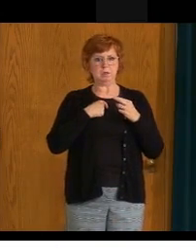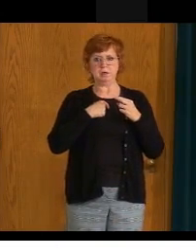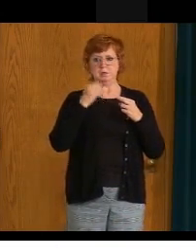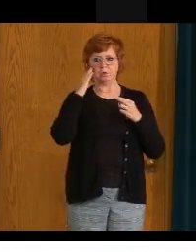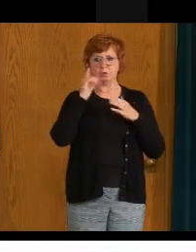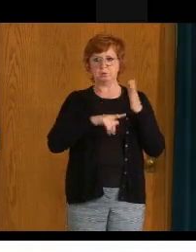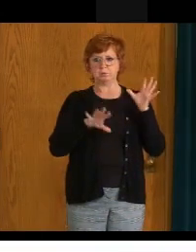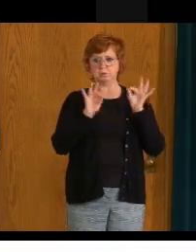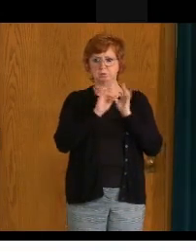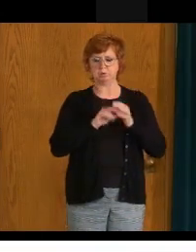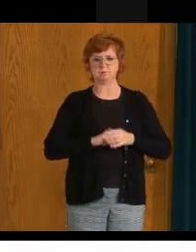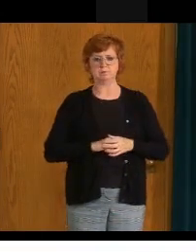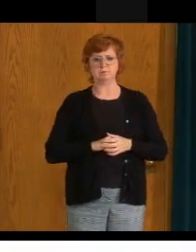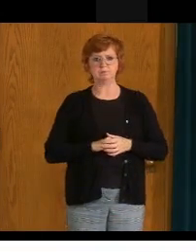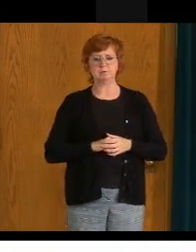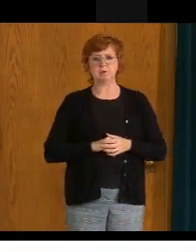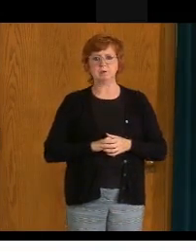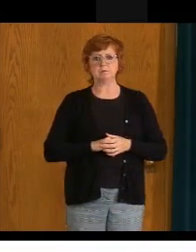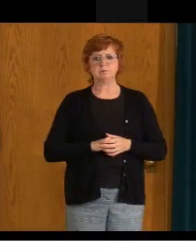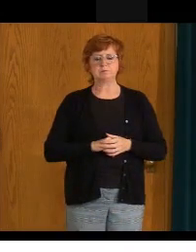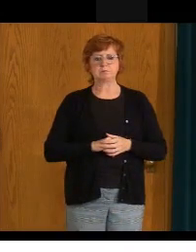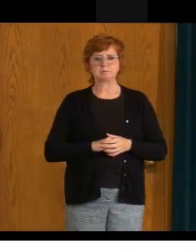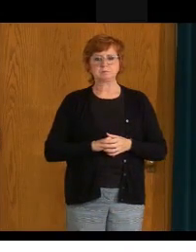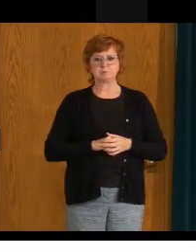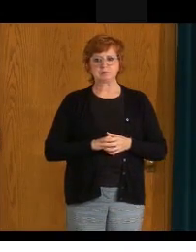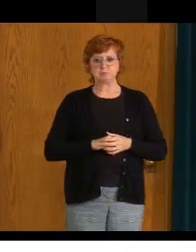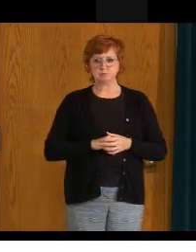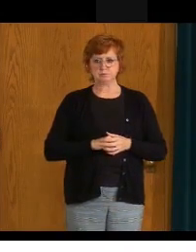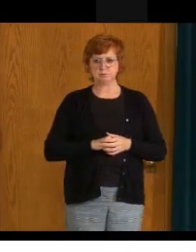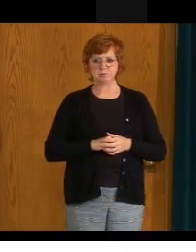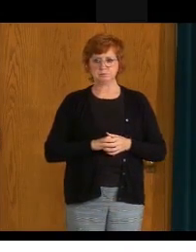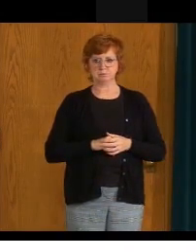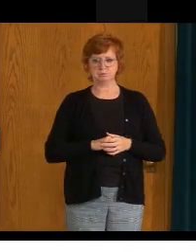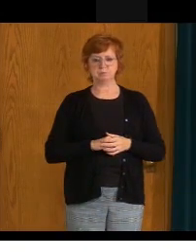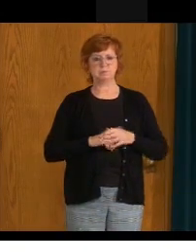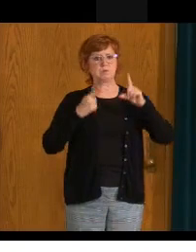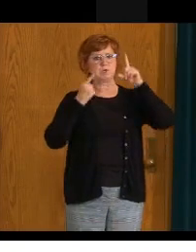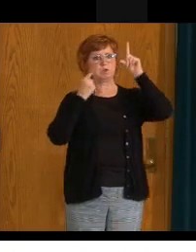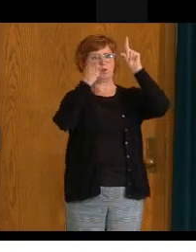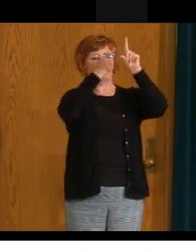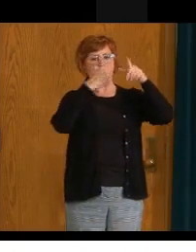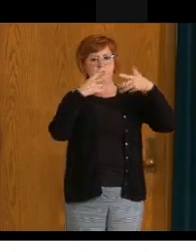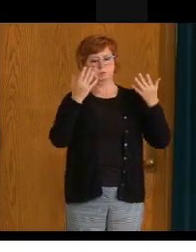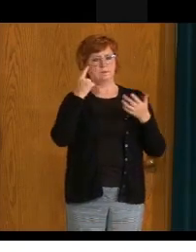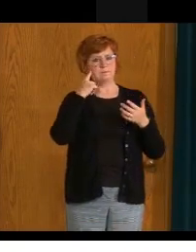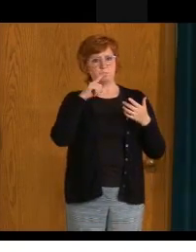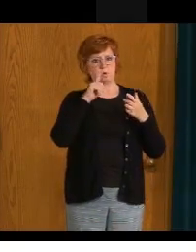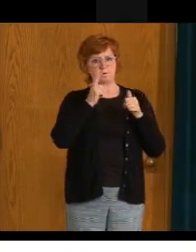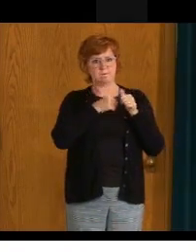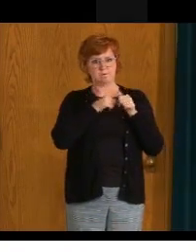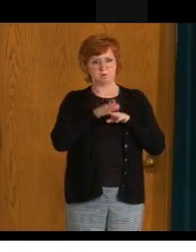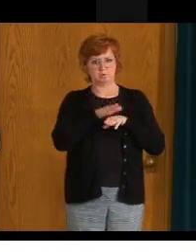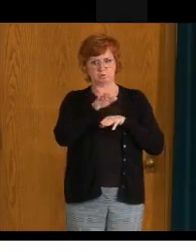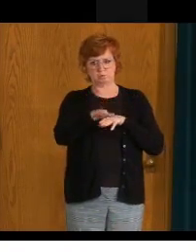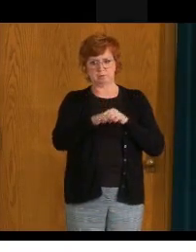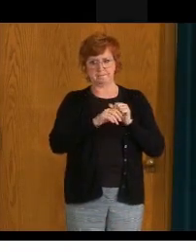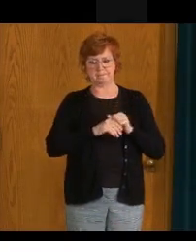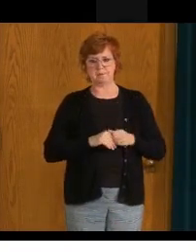So let's look at the targets for the first dose. The Premier identified how close we are to achieving the step